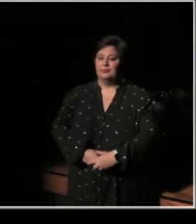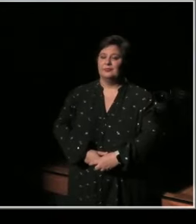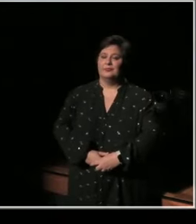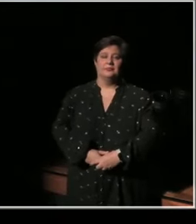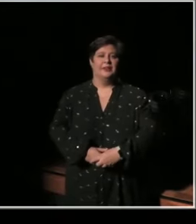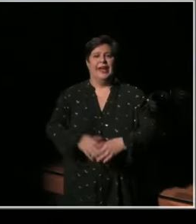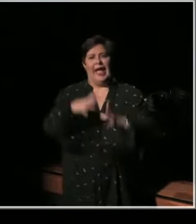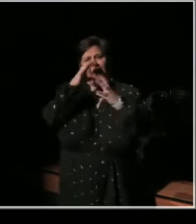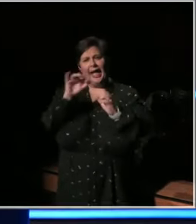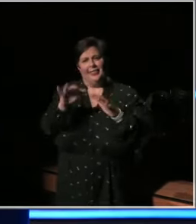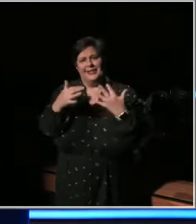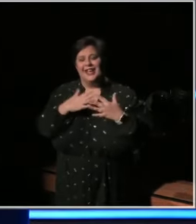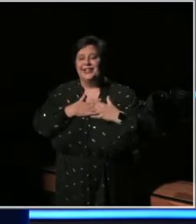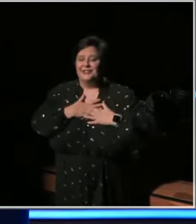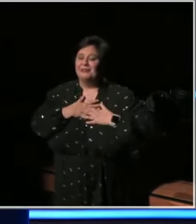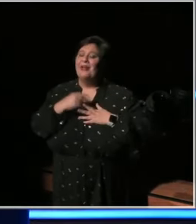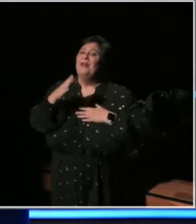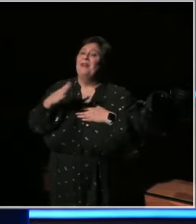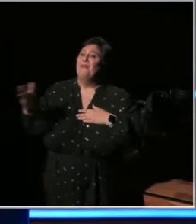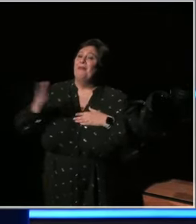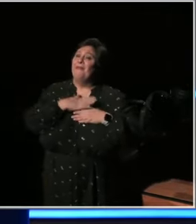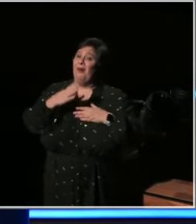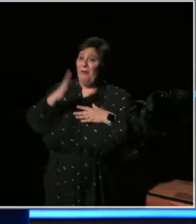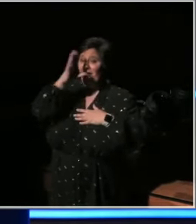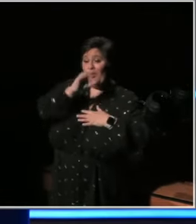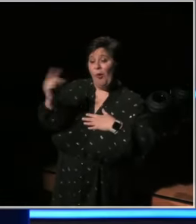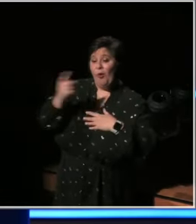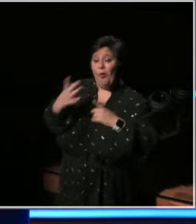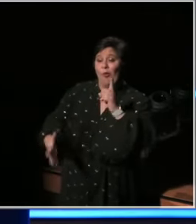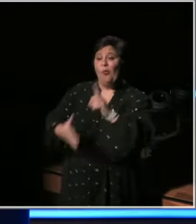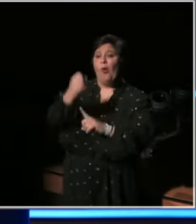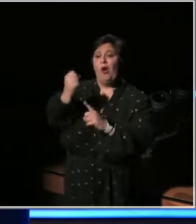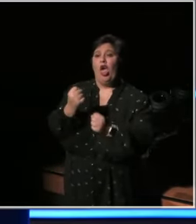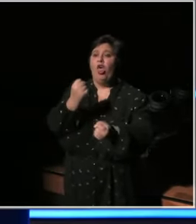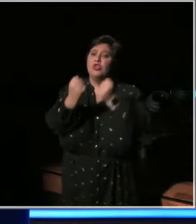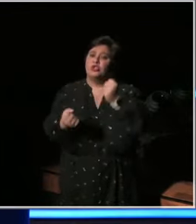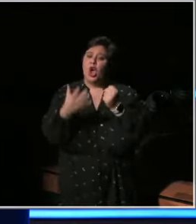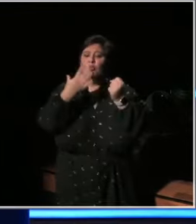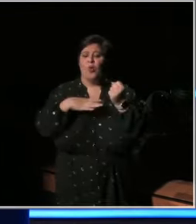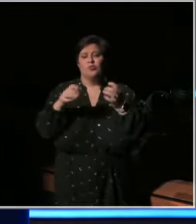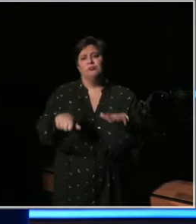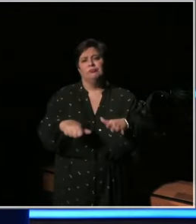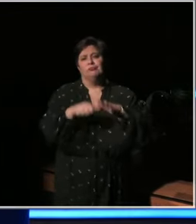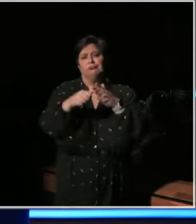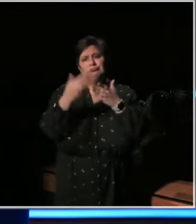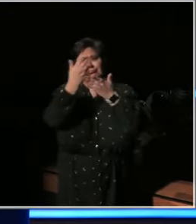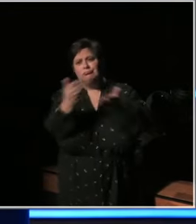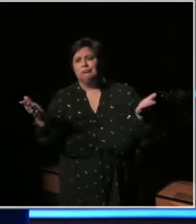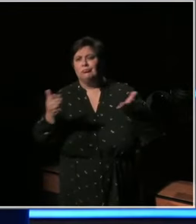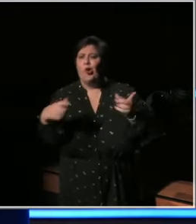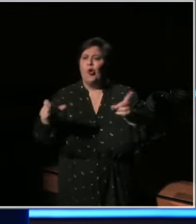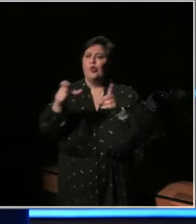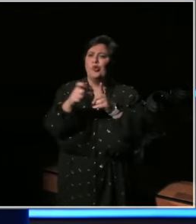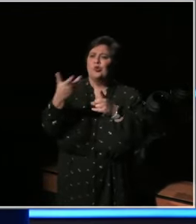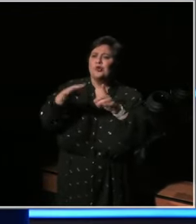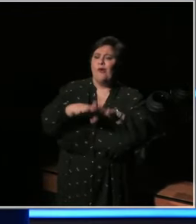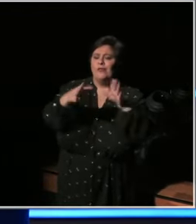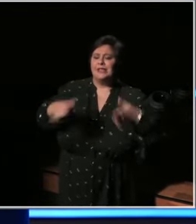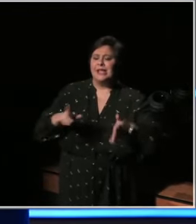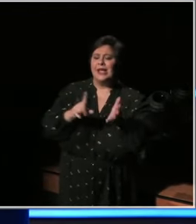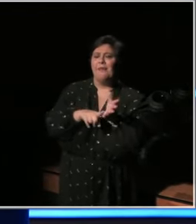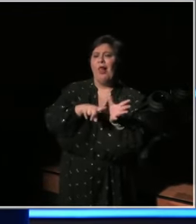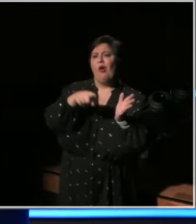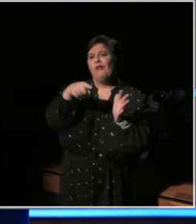I hate the attention. Right, before we reveal the winning film, the judges wanted to highly commend Daughters of the Sea by Laura